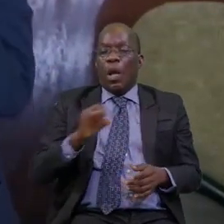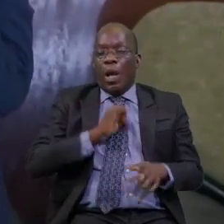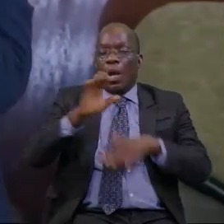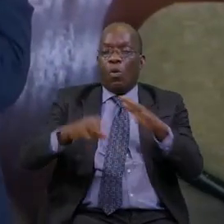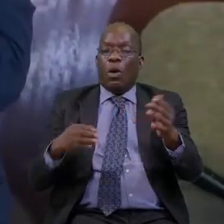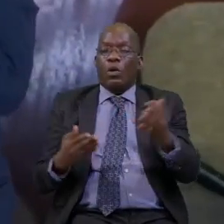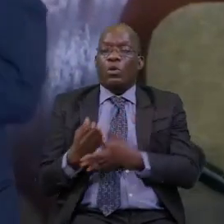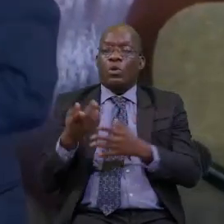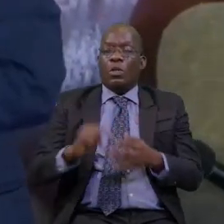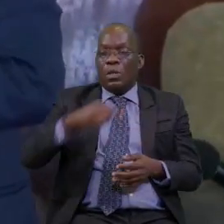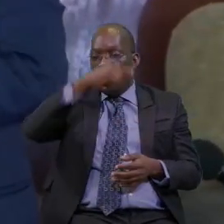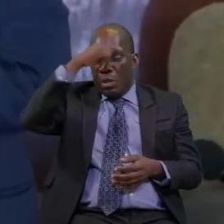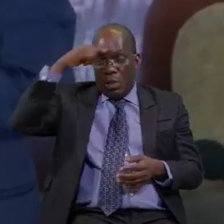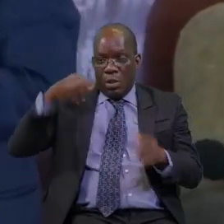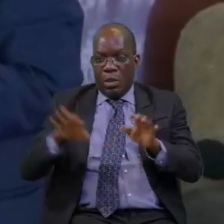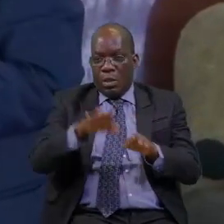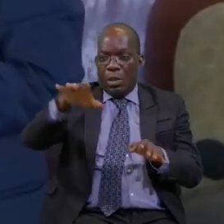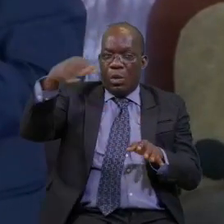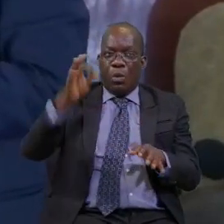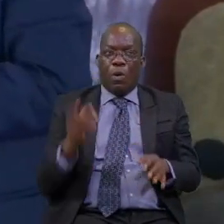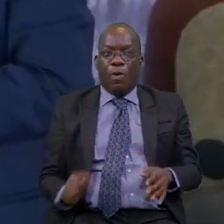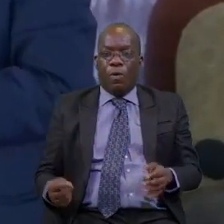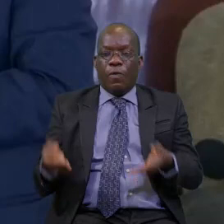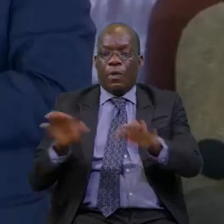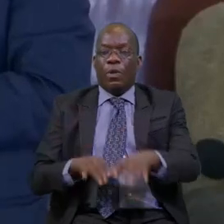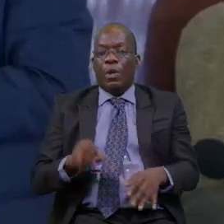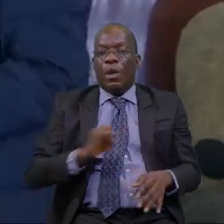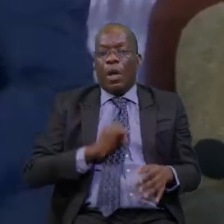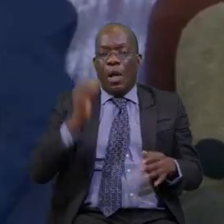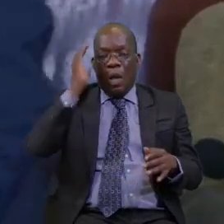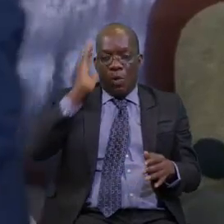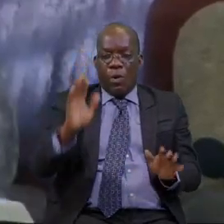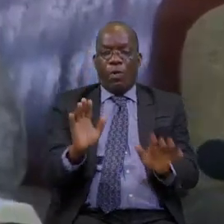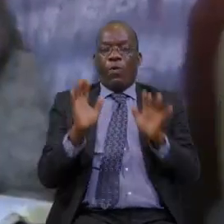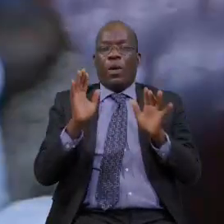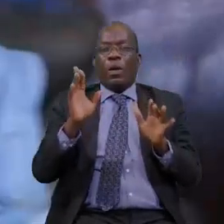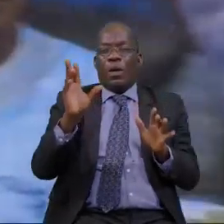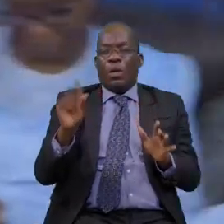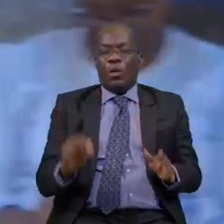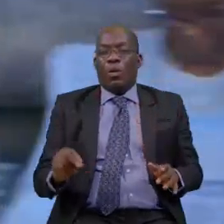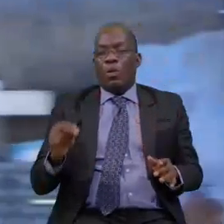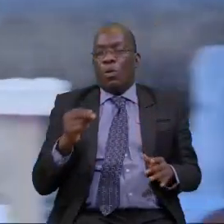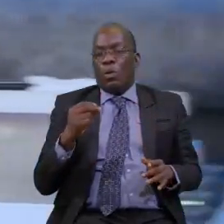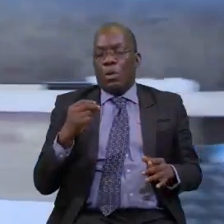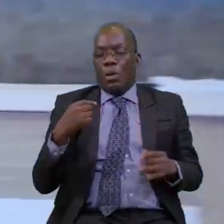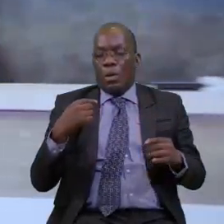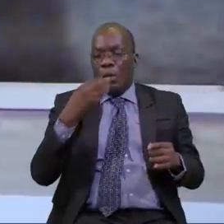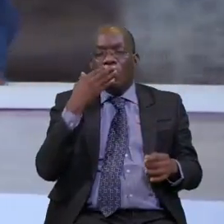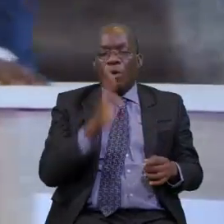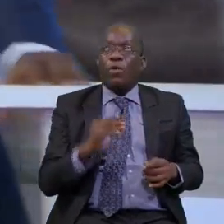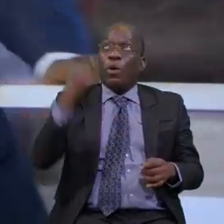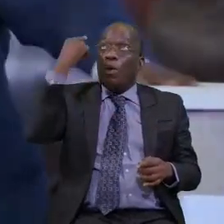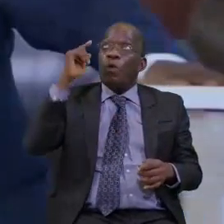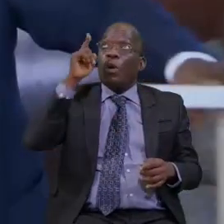death, I will not fear any evil, for thou art with me. Thy rod and